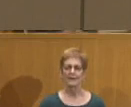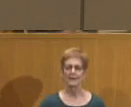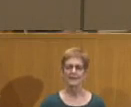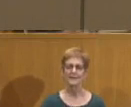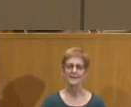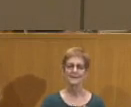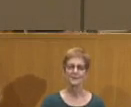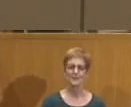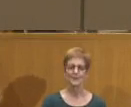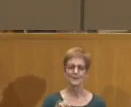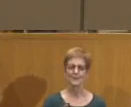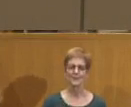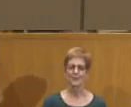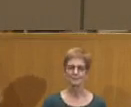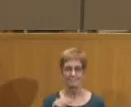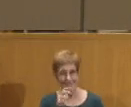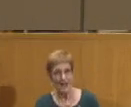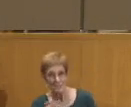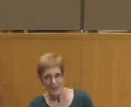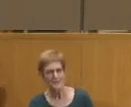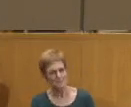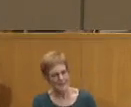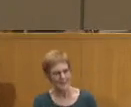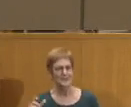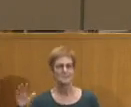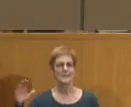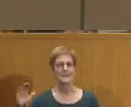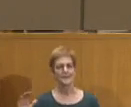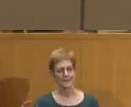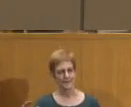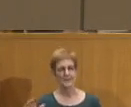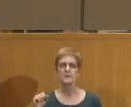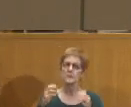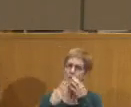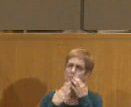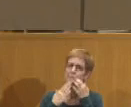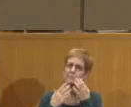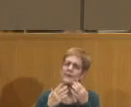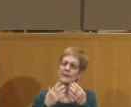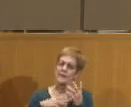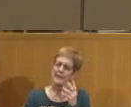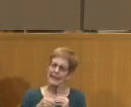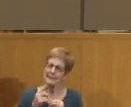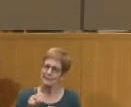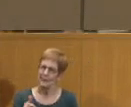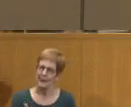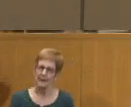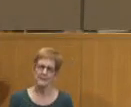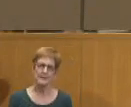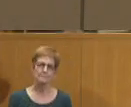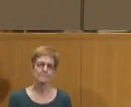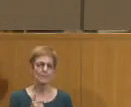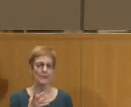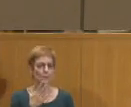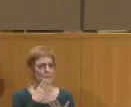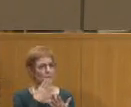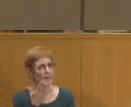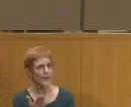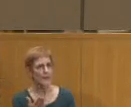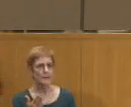Advisory Committee to look at our governance structure with a focus on the mayor and council roles and to prepare